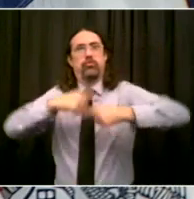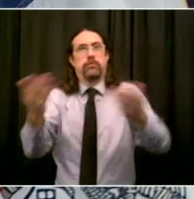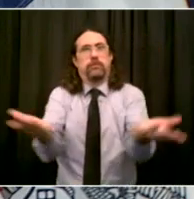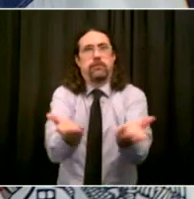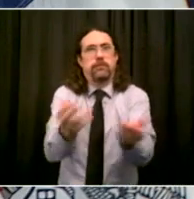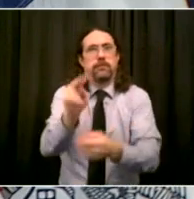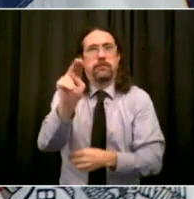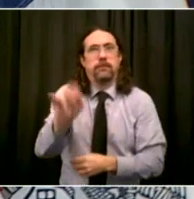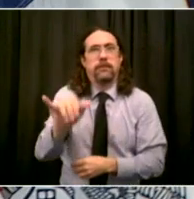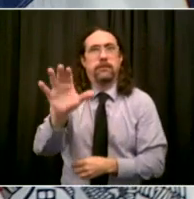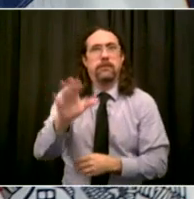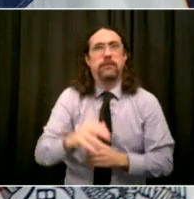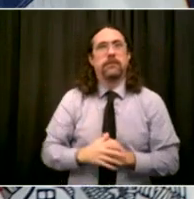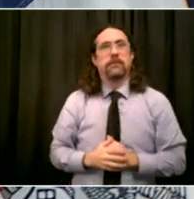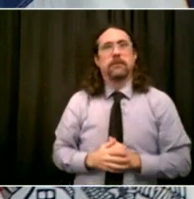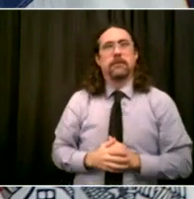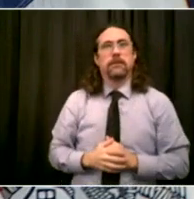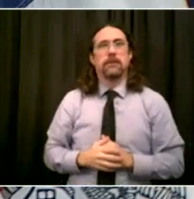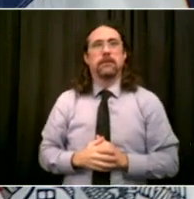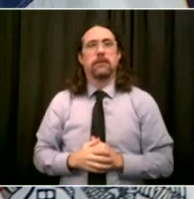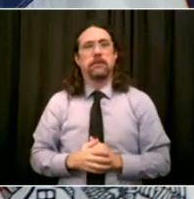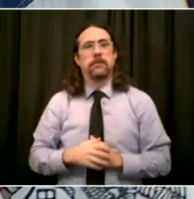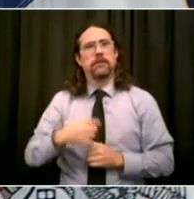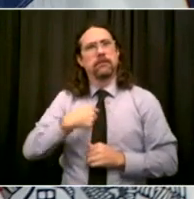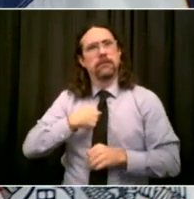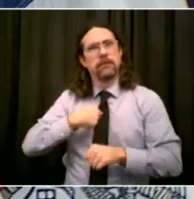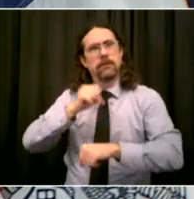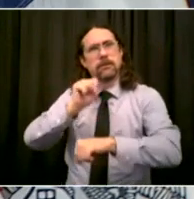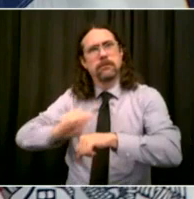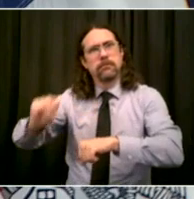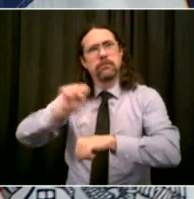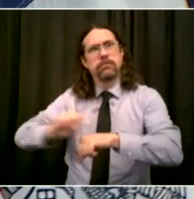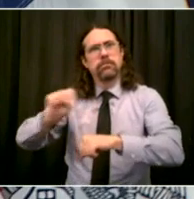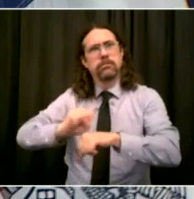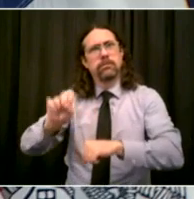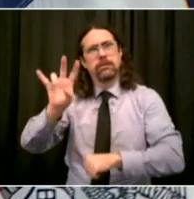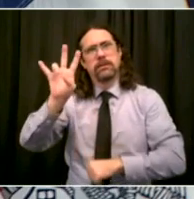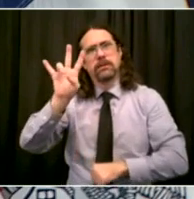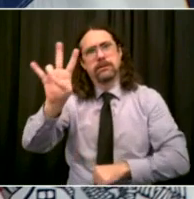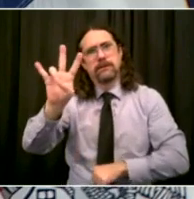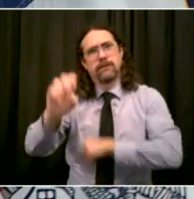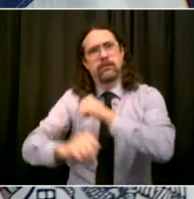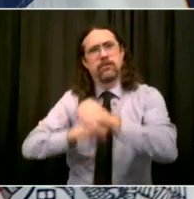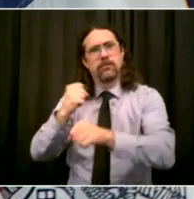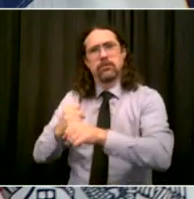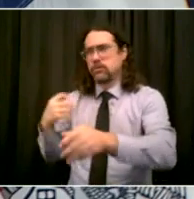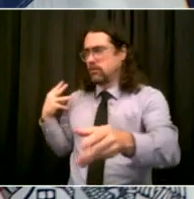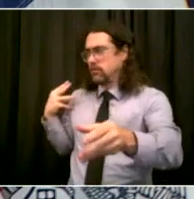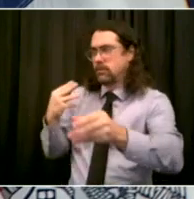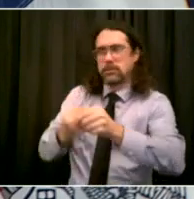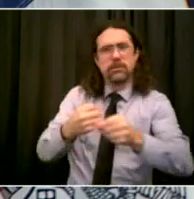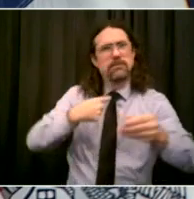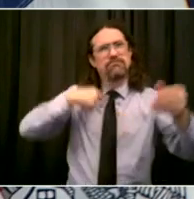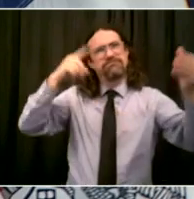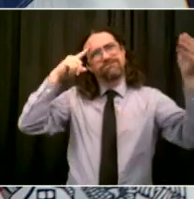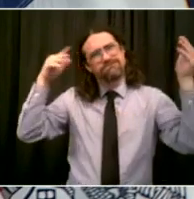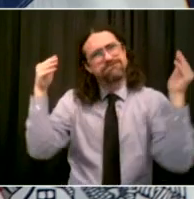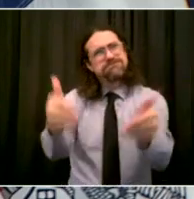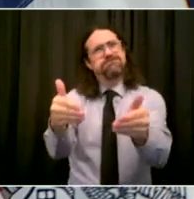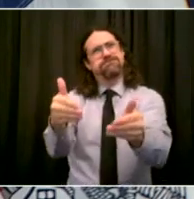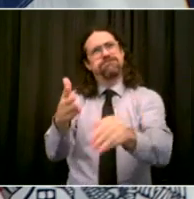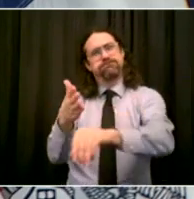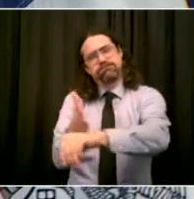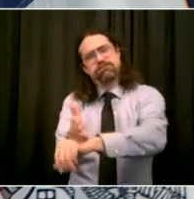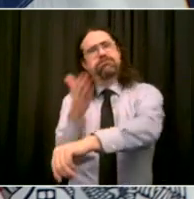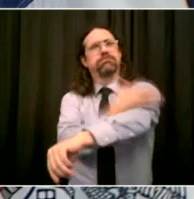us. When I ran in 2013, one of the most central issues was changing the approach in the NYPD. And it wasn't just about getting